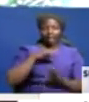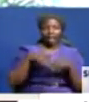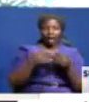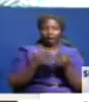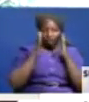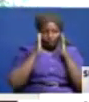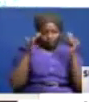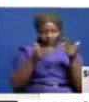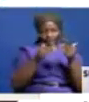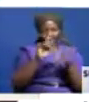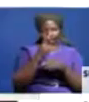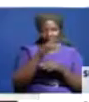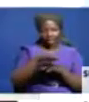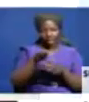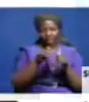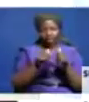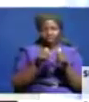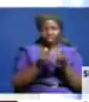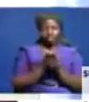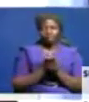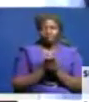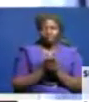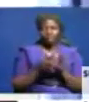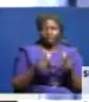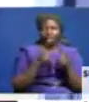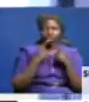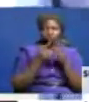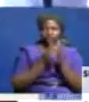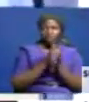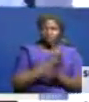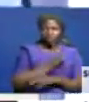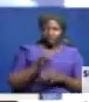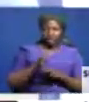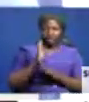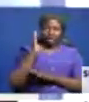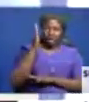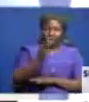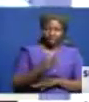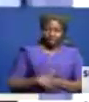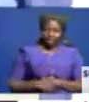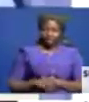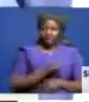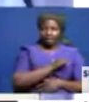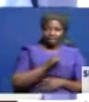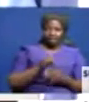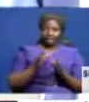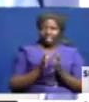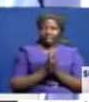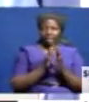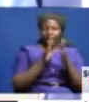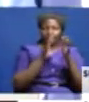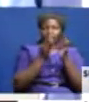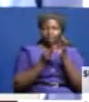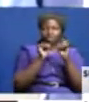now? Ben, let me just engage the senator directly. And Bwana Senator, congratulations. And if you can just share with us,